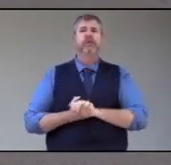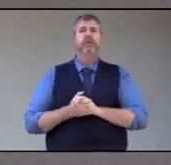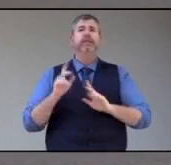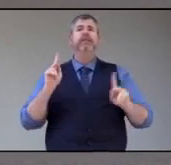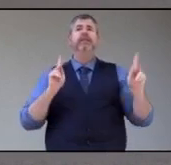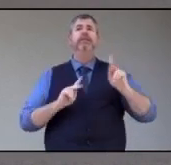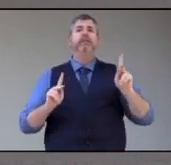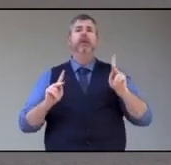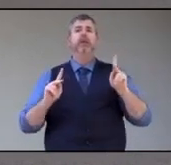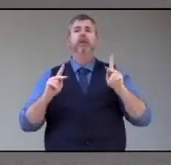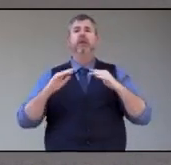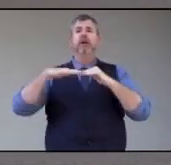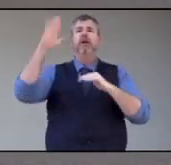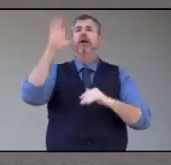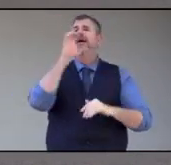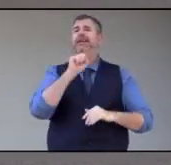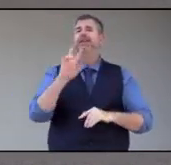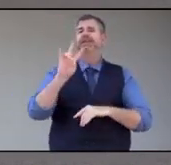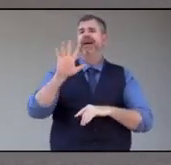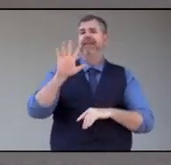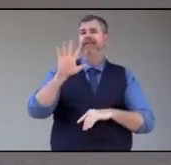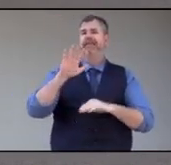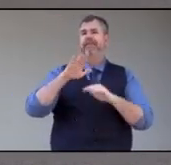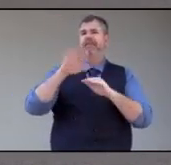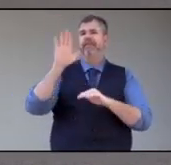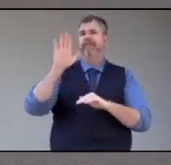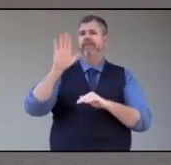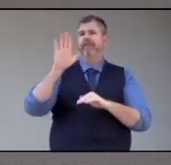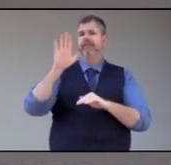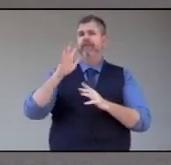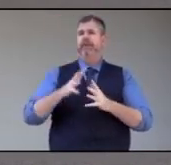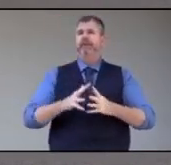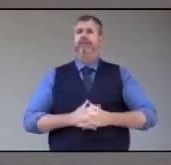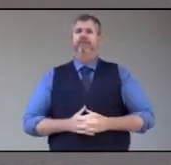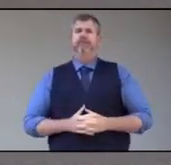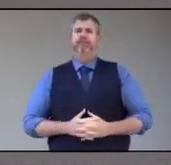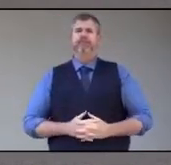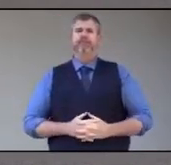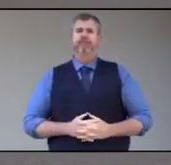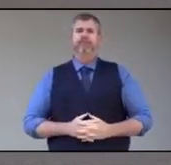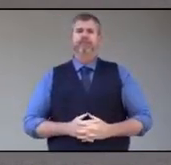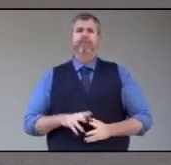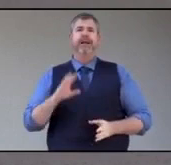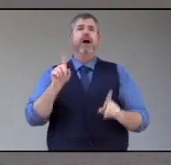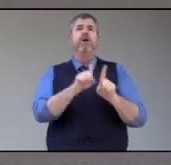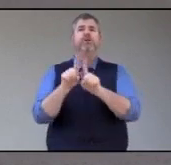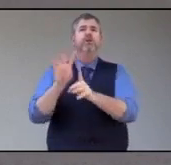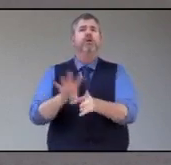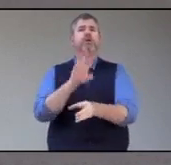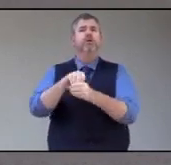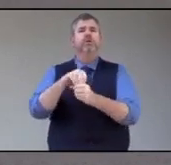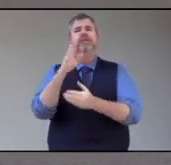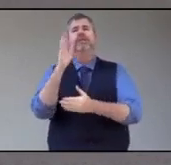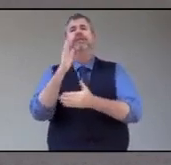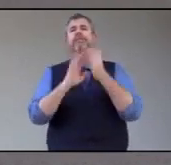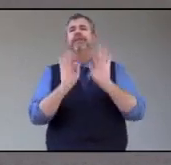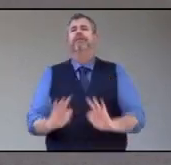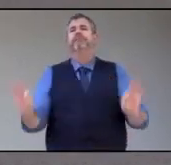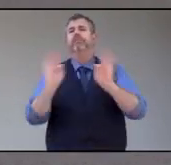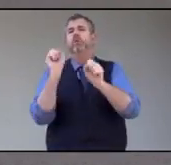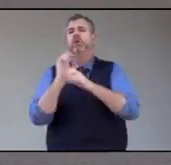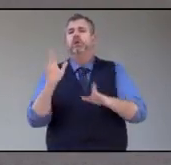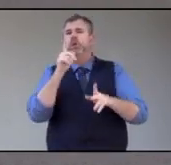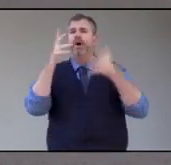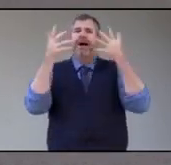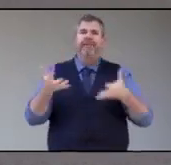the age of 75, and then it will include some of the essential frontline workers, such as teachers, such as